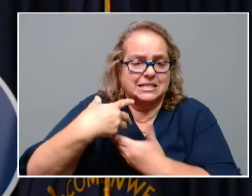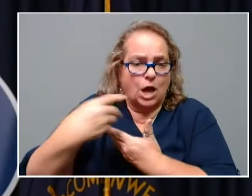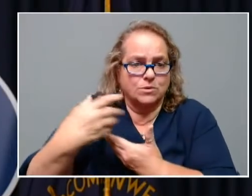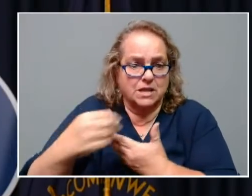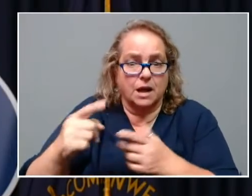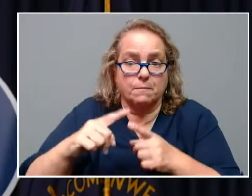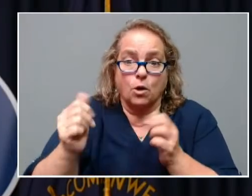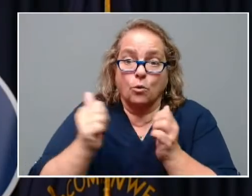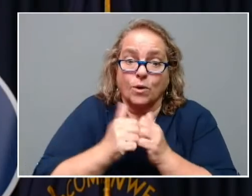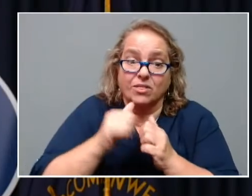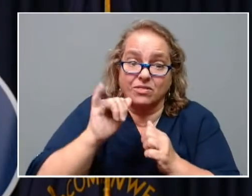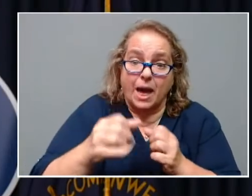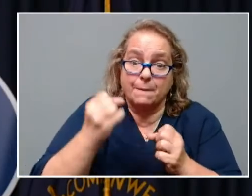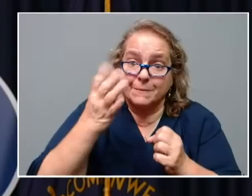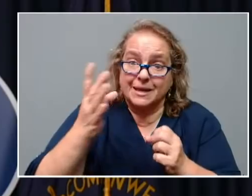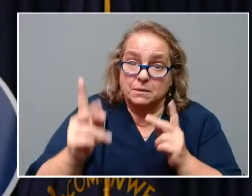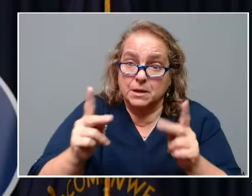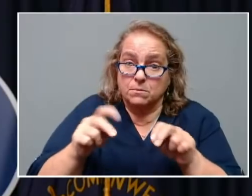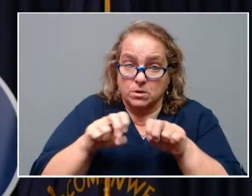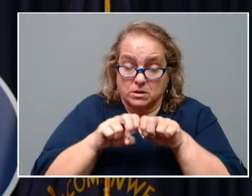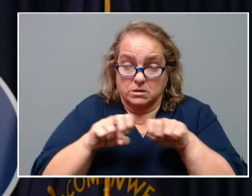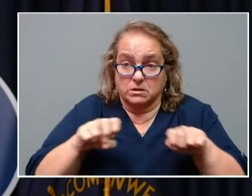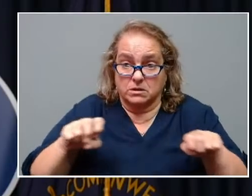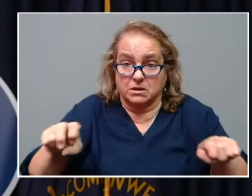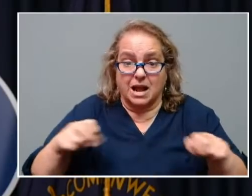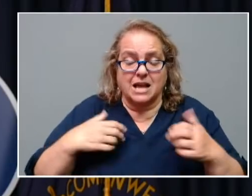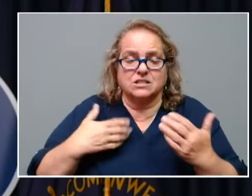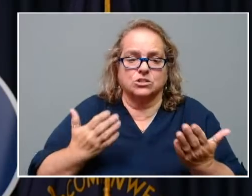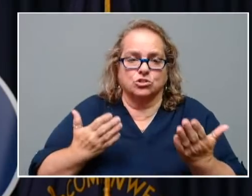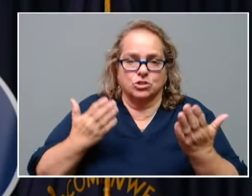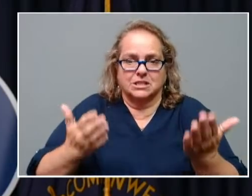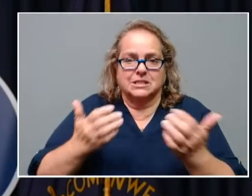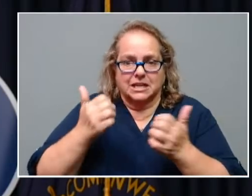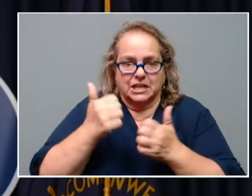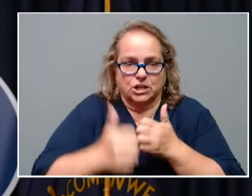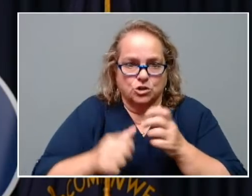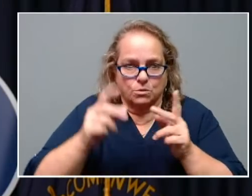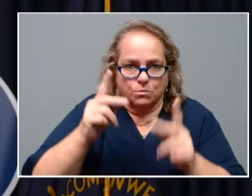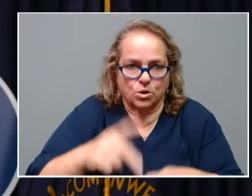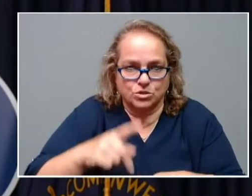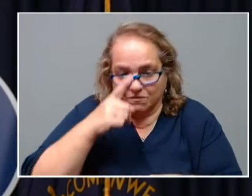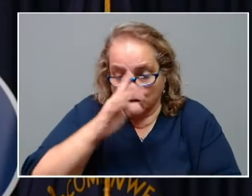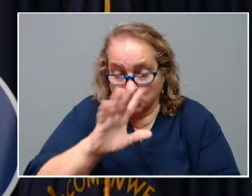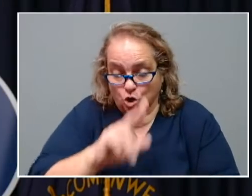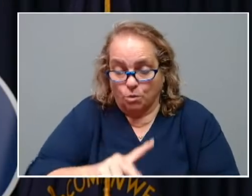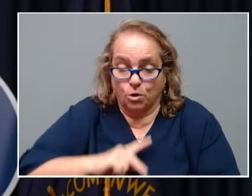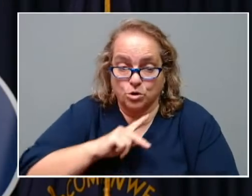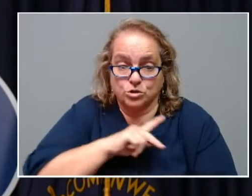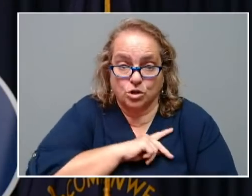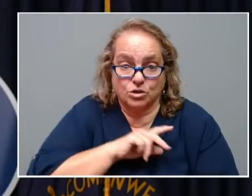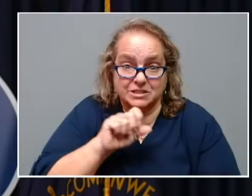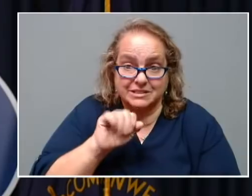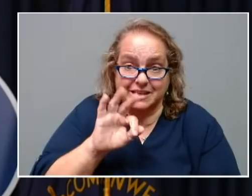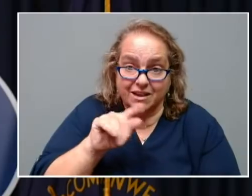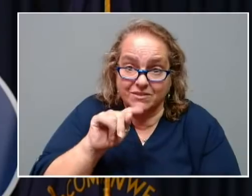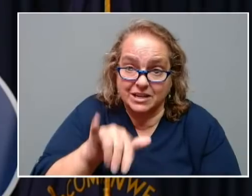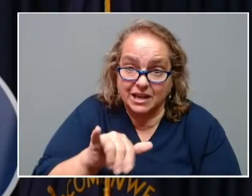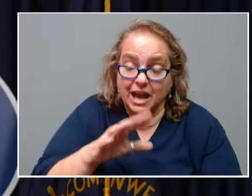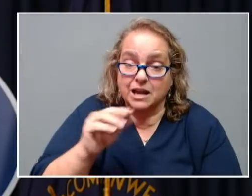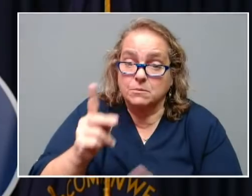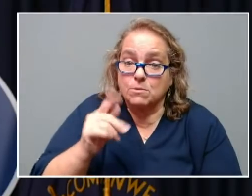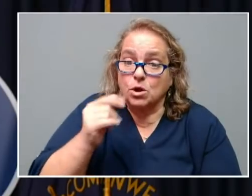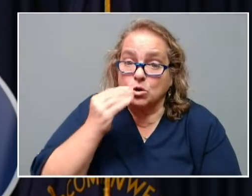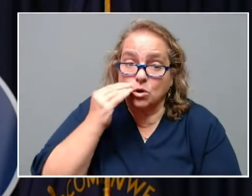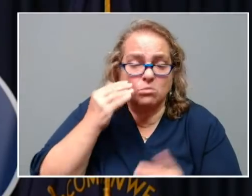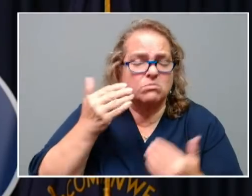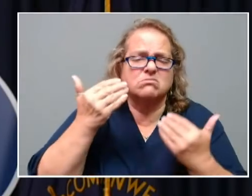that close together, I would just suggest to each person for your personal safety and those at home